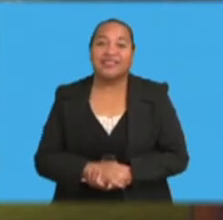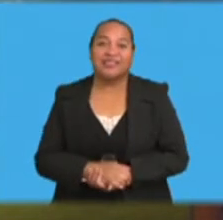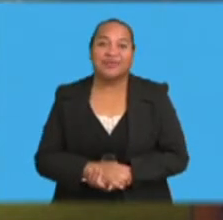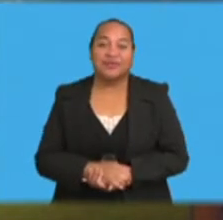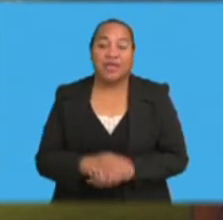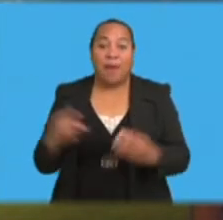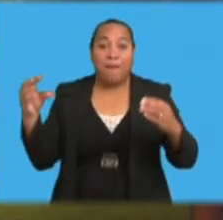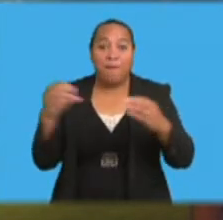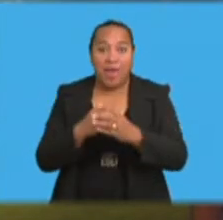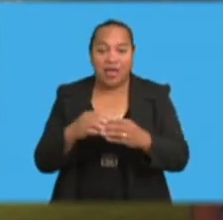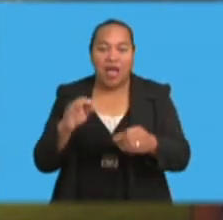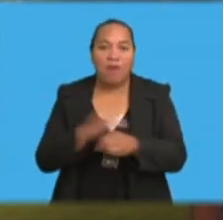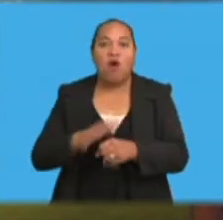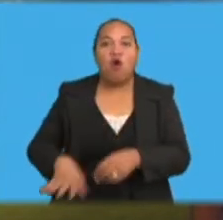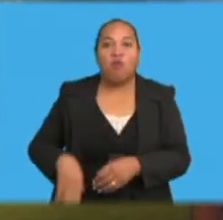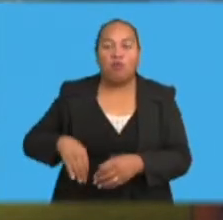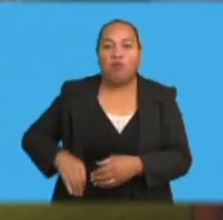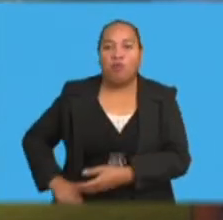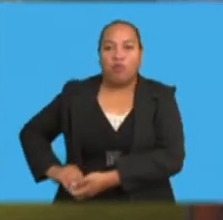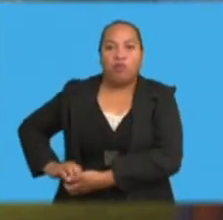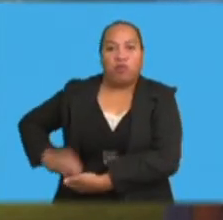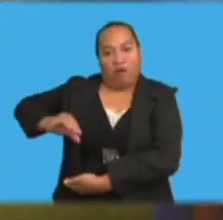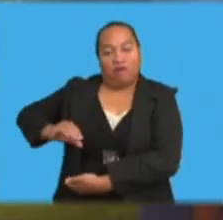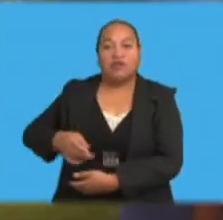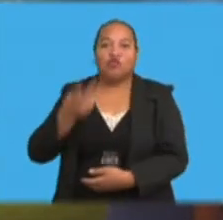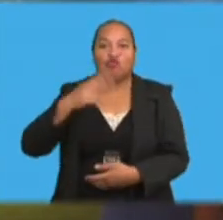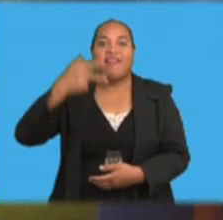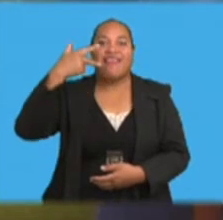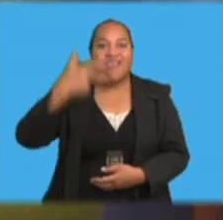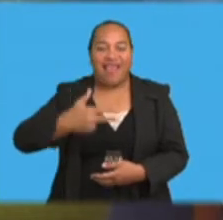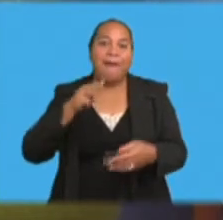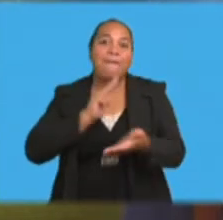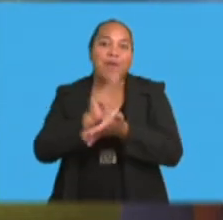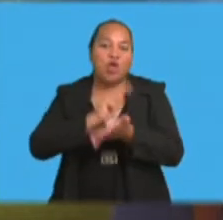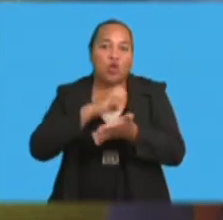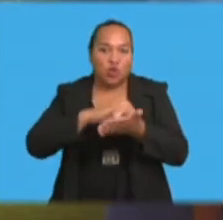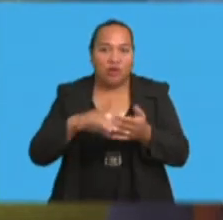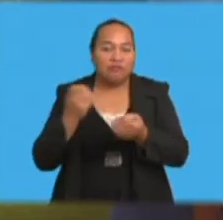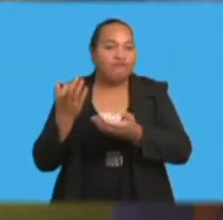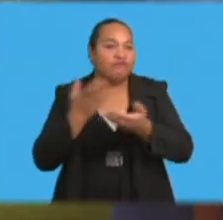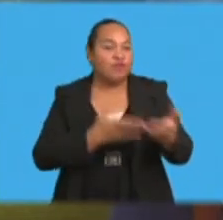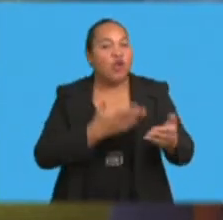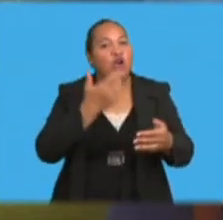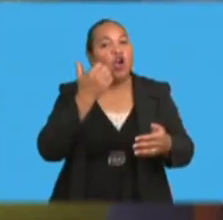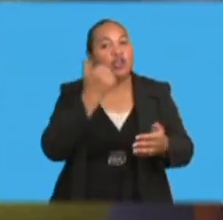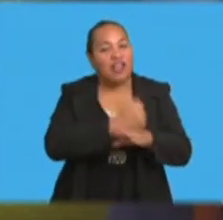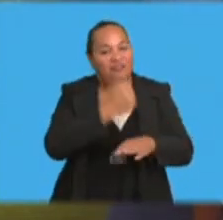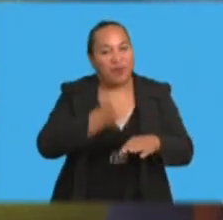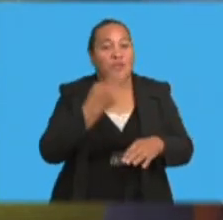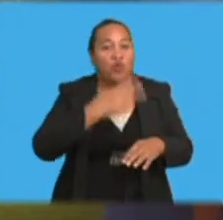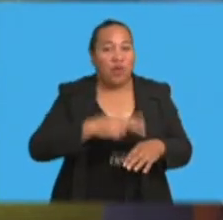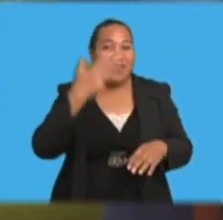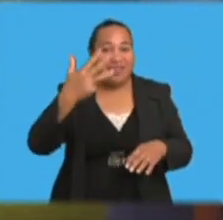the bank made a profit of $28.3 million and transferred to government a total of $29.4 million, which